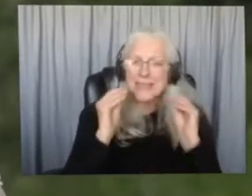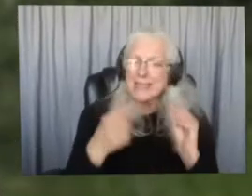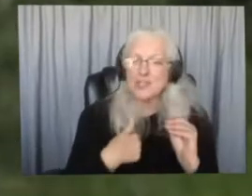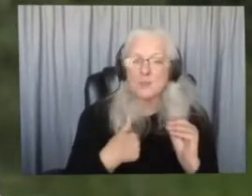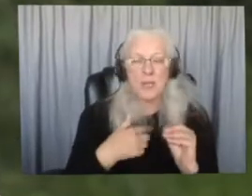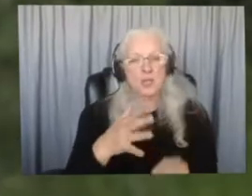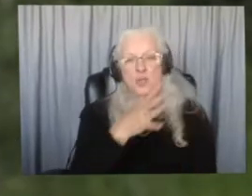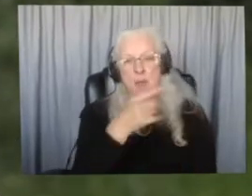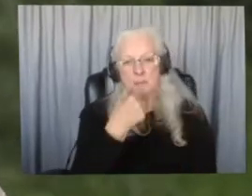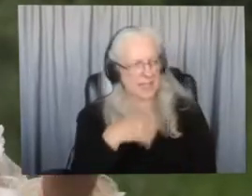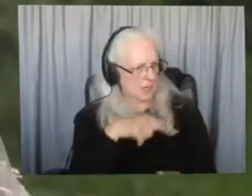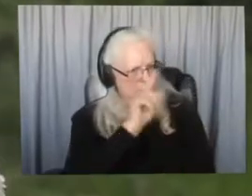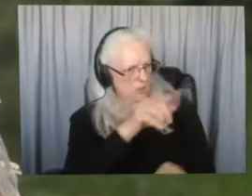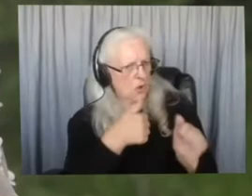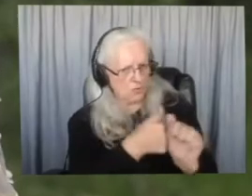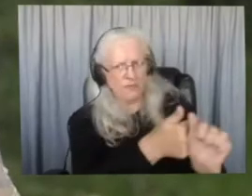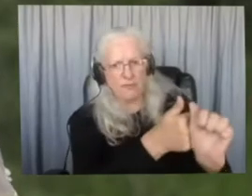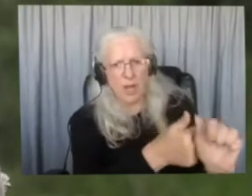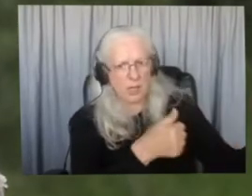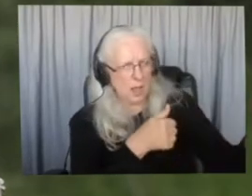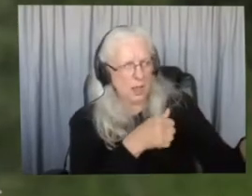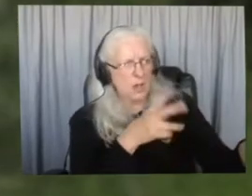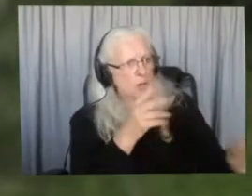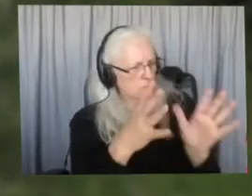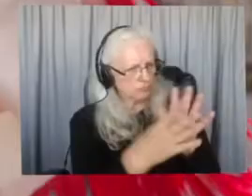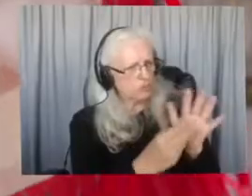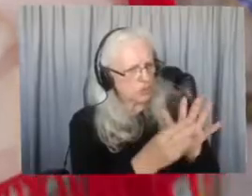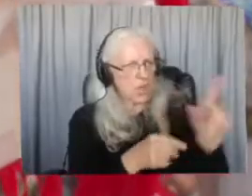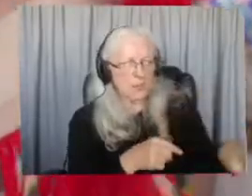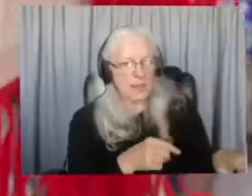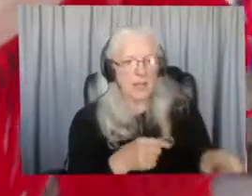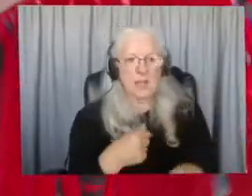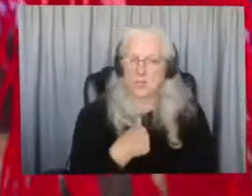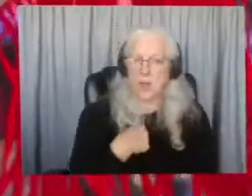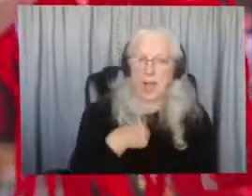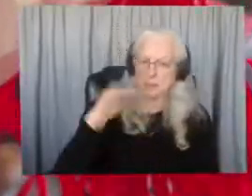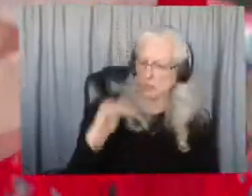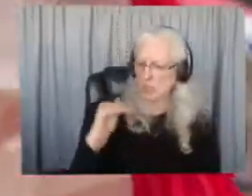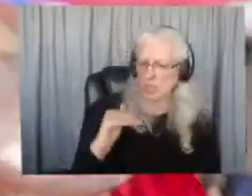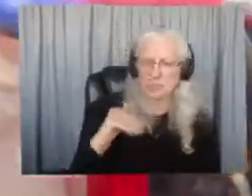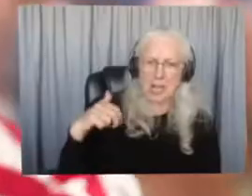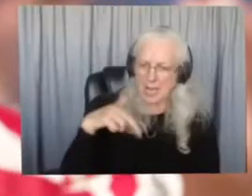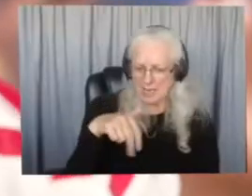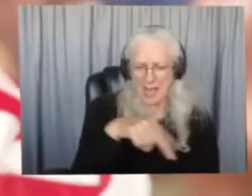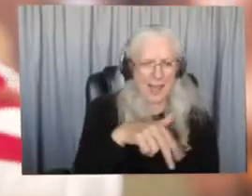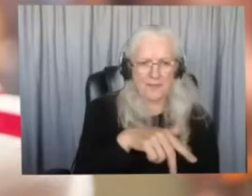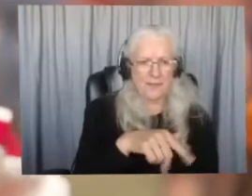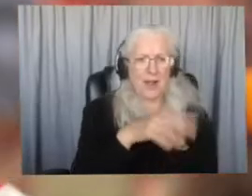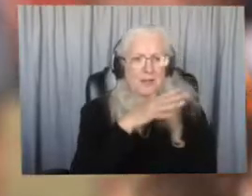dancers and go do what they do. So me being like this tiny kid, I just followed those jingle dress dancers around doing what they did.